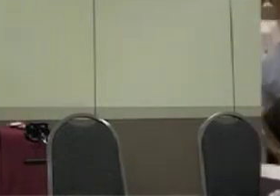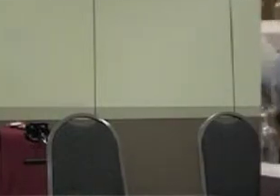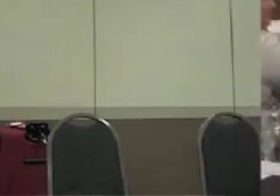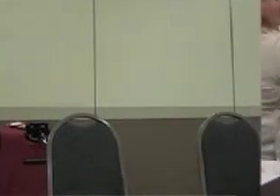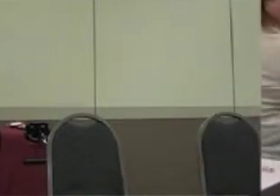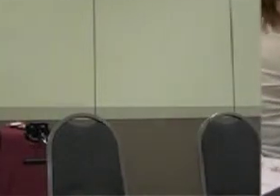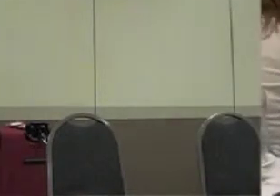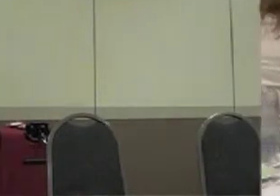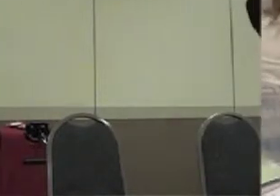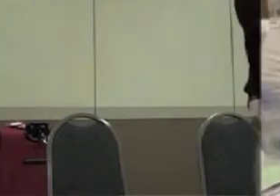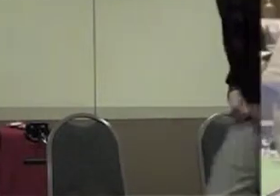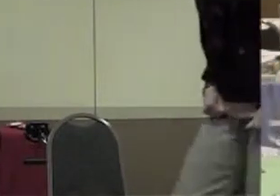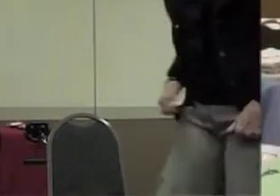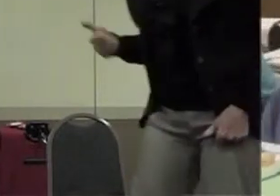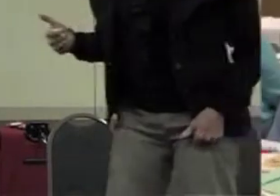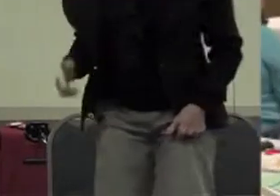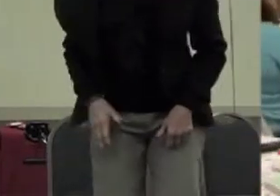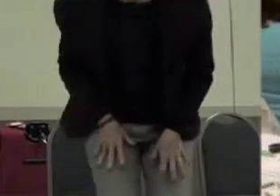Sorry.